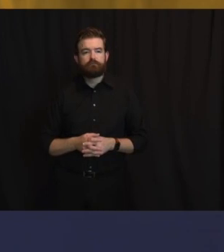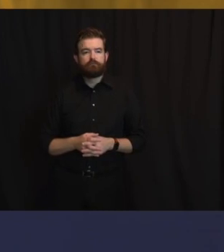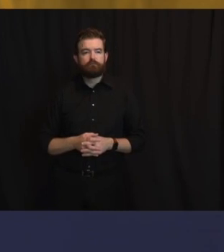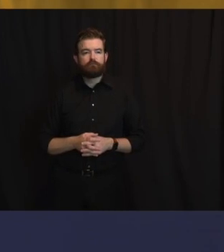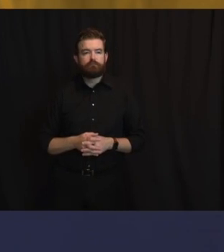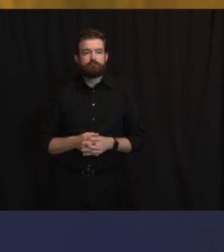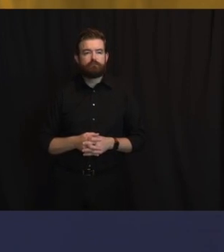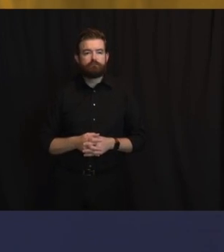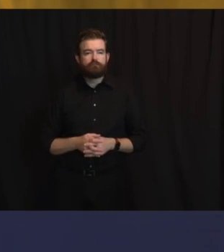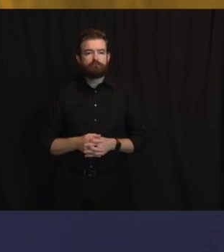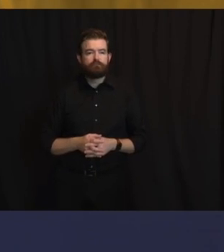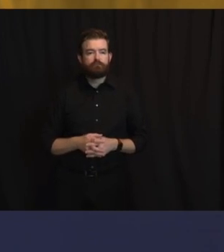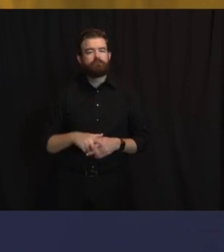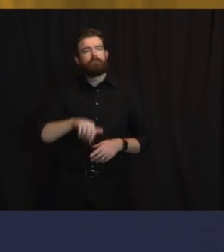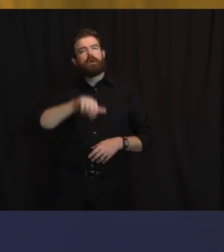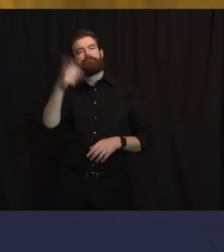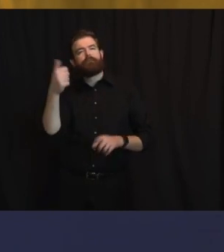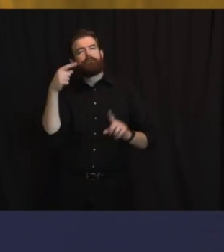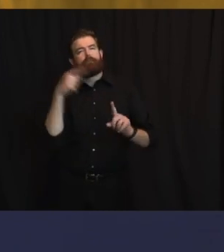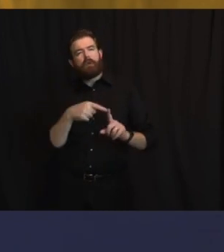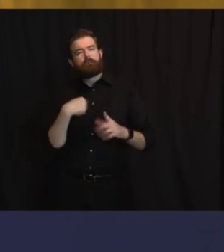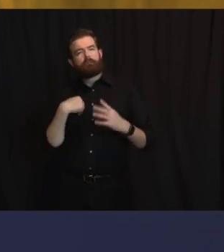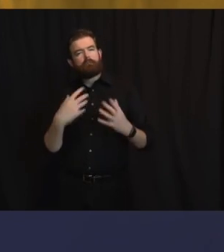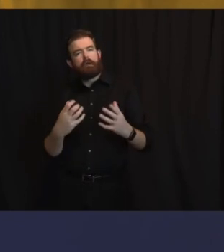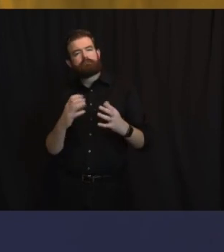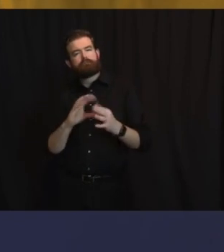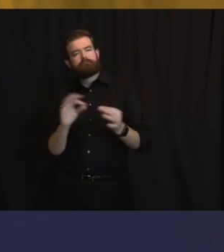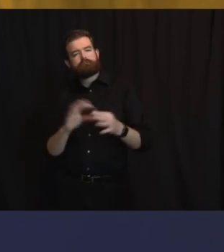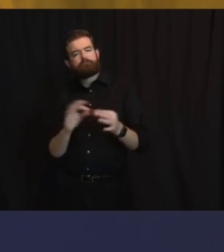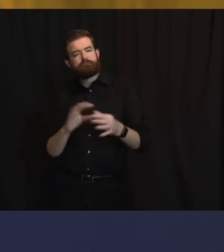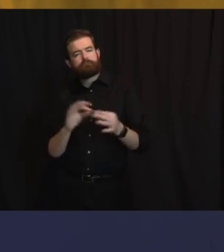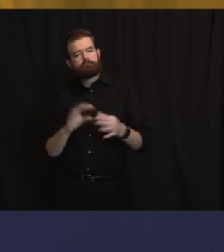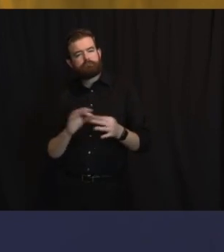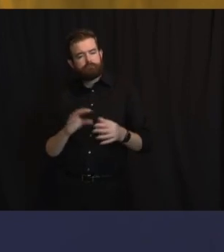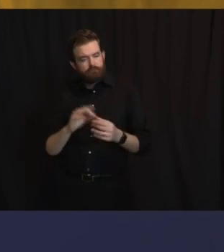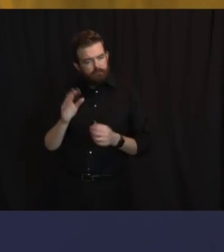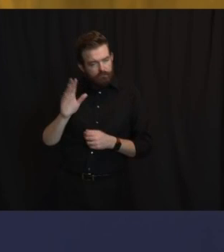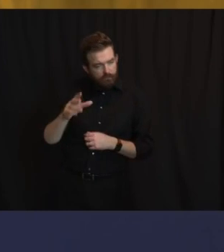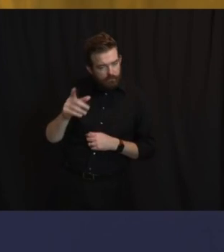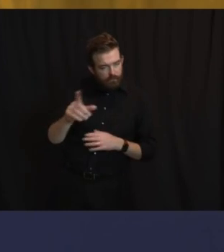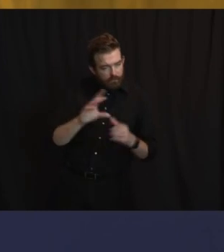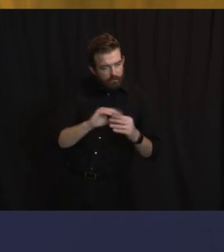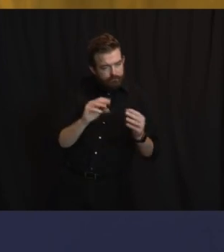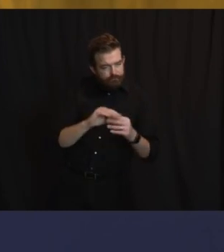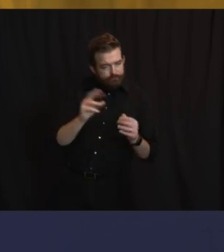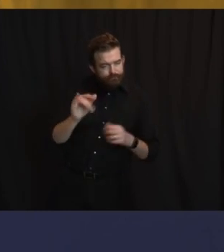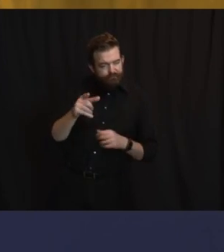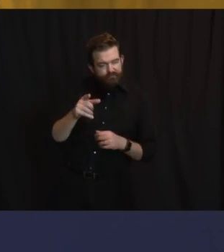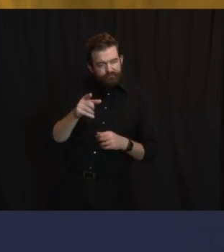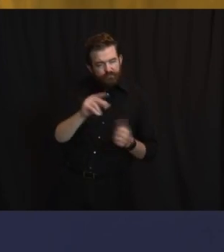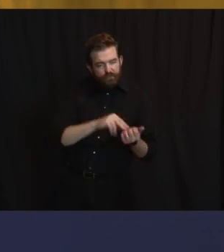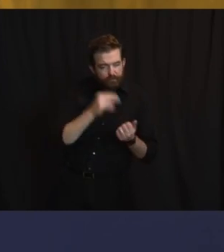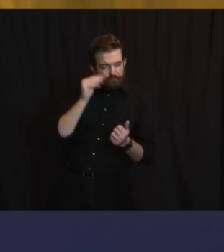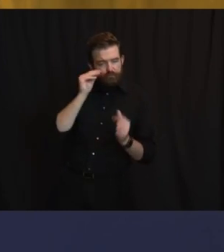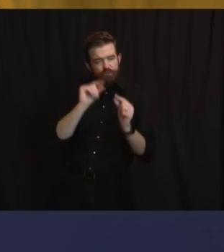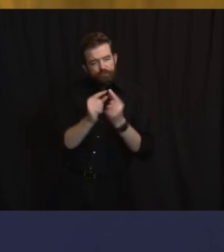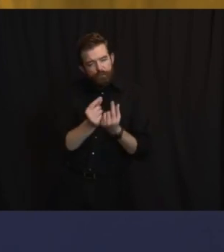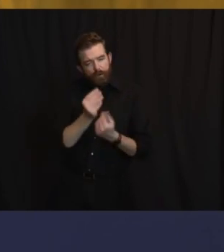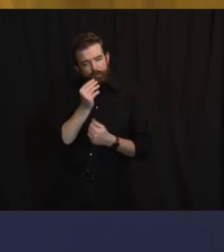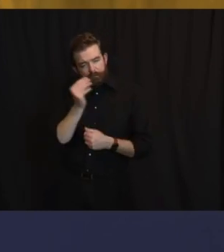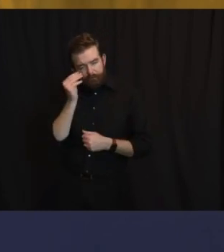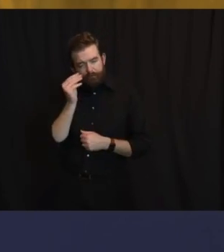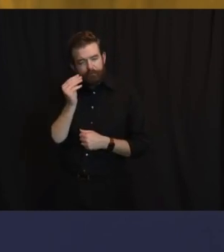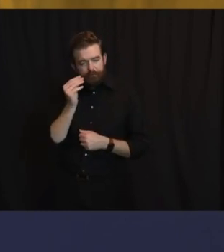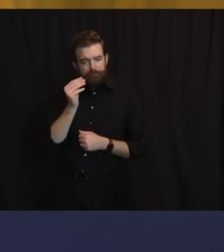underscore is you brought up a great point about long-term care. Folks, this is a really